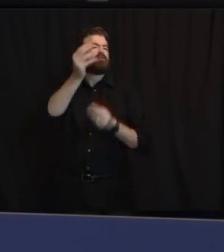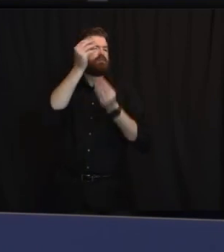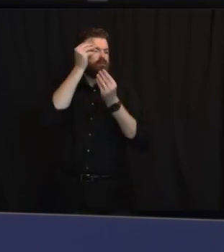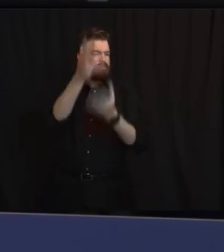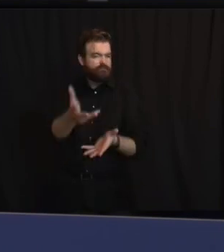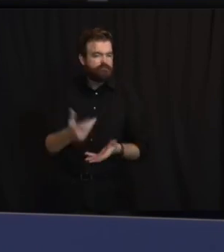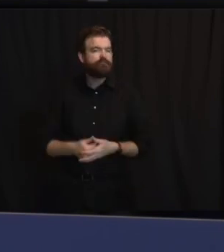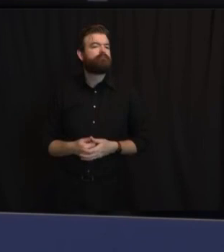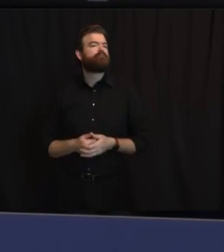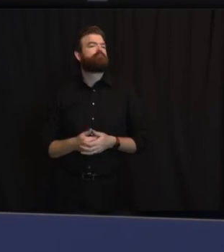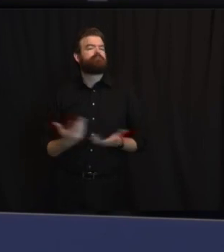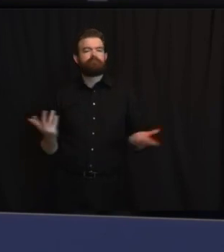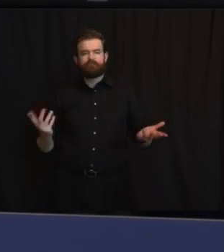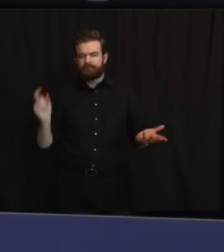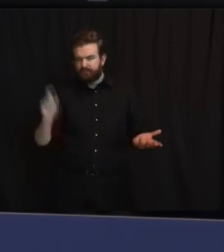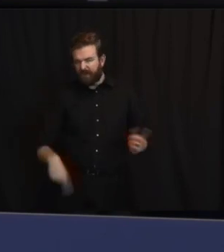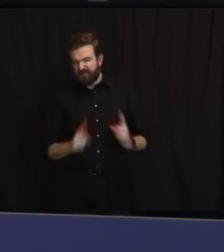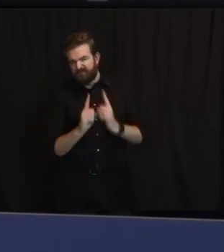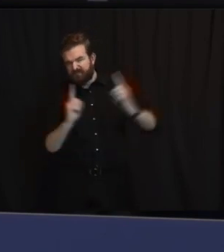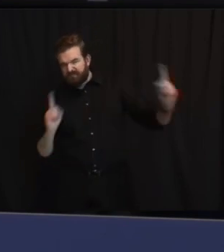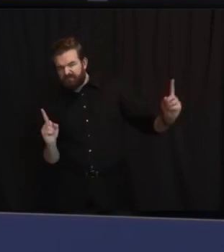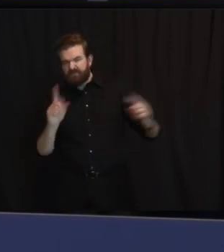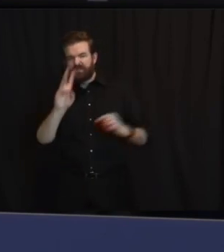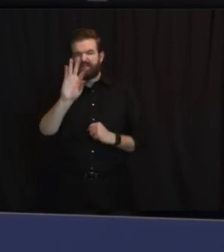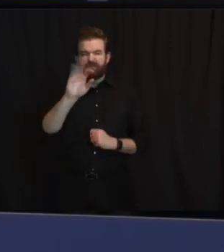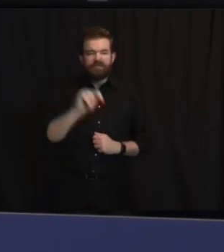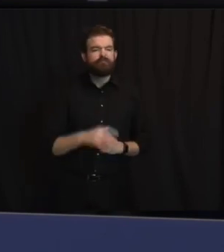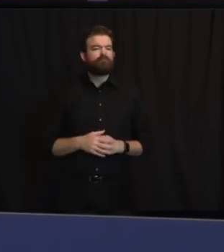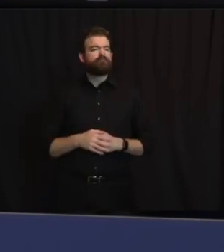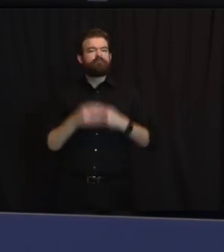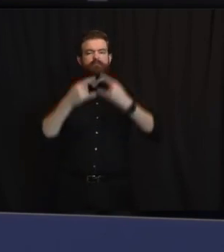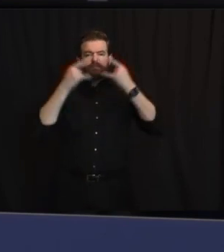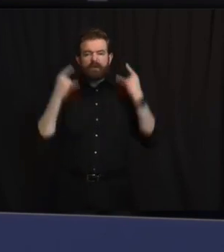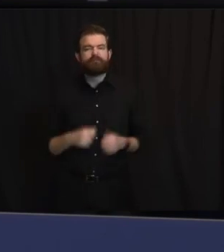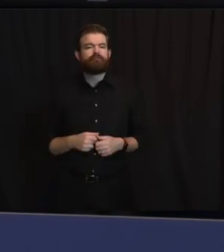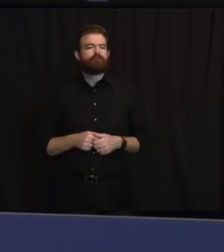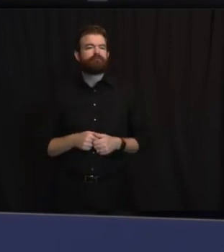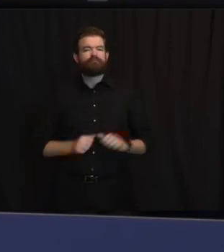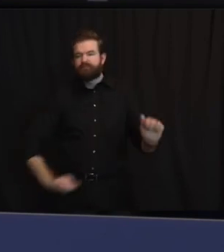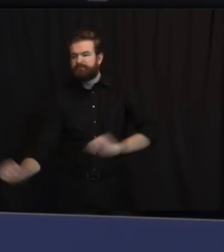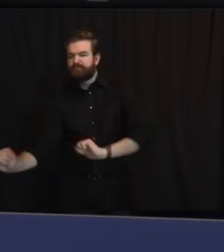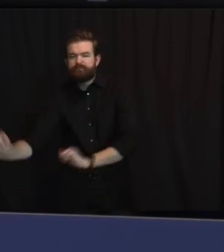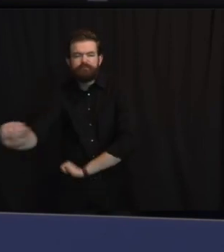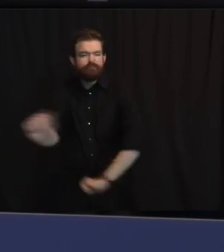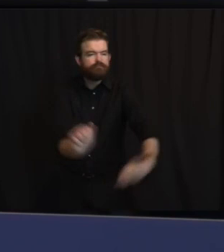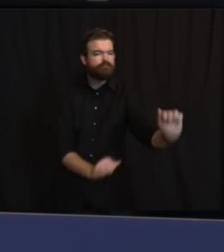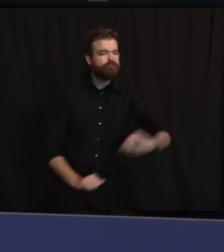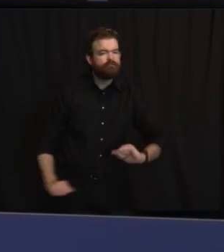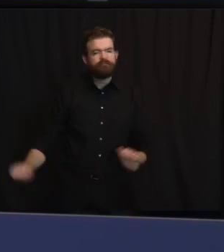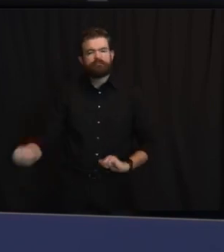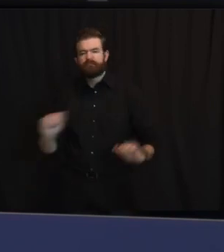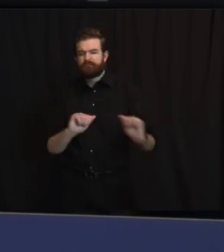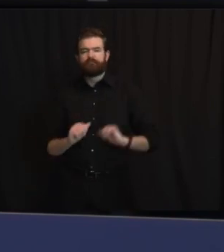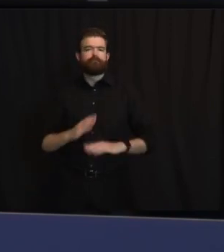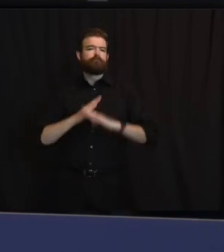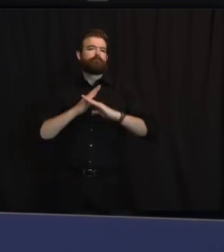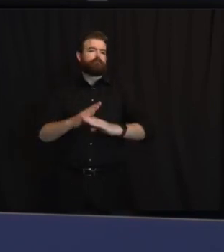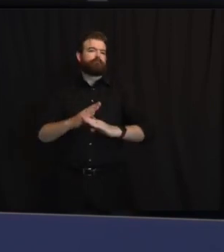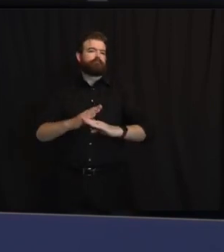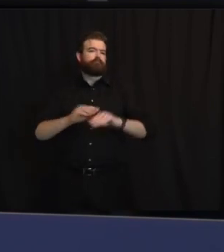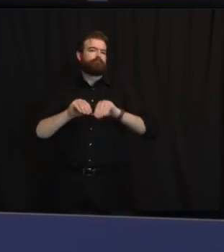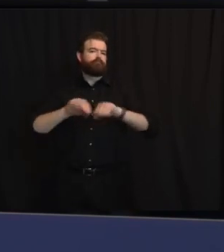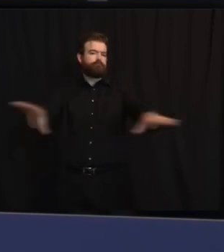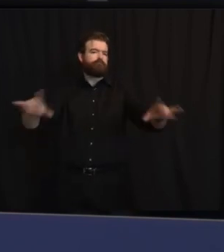hygiene, cleaning and disinfecting were successful in mitigating transmission of virus at these camps last summer.